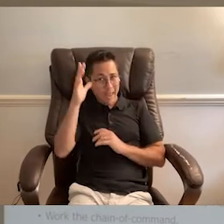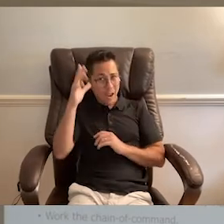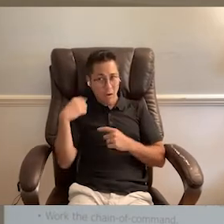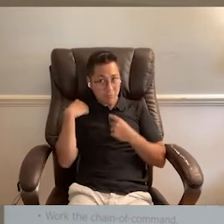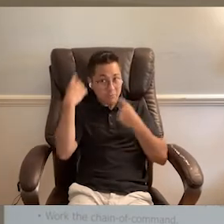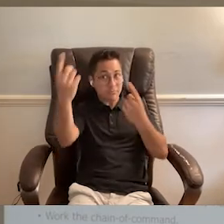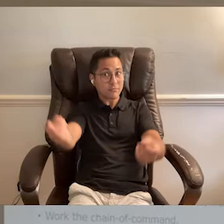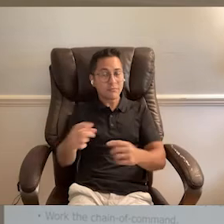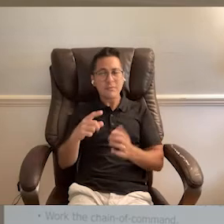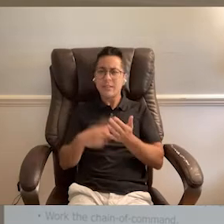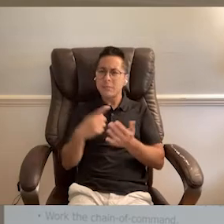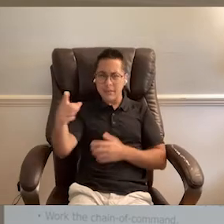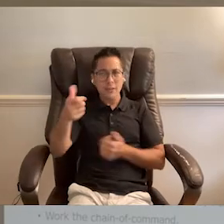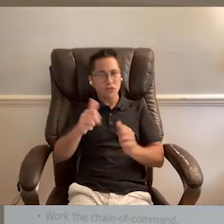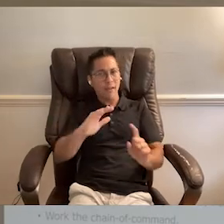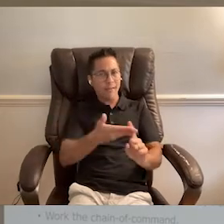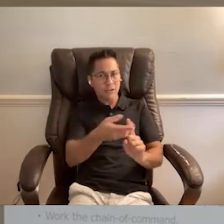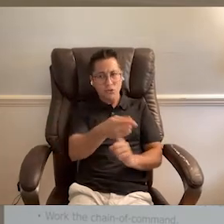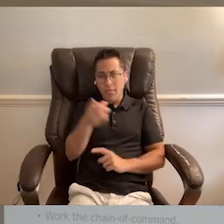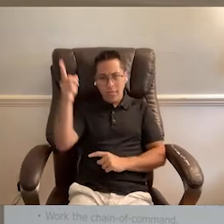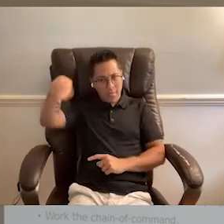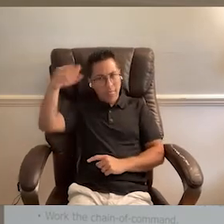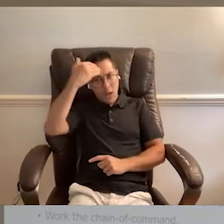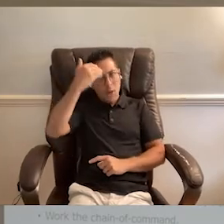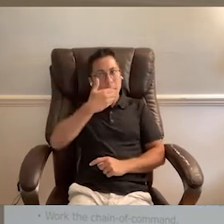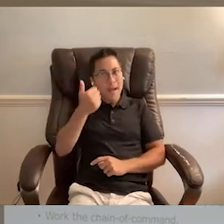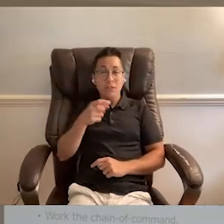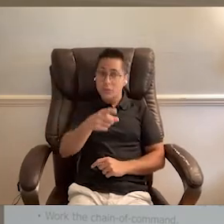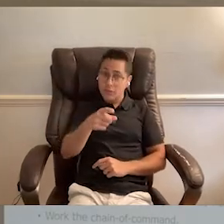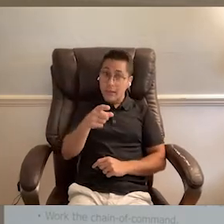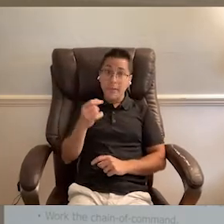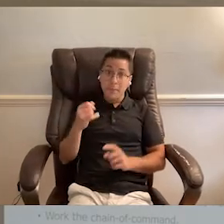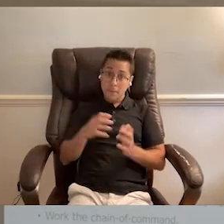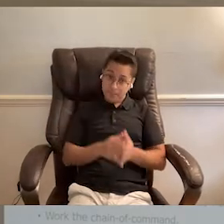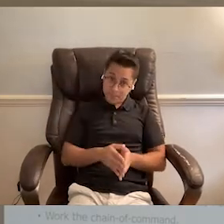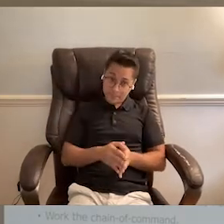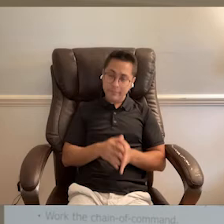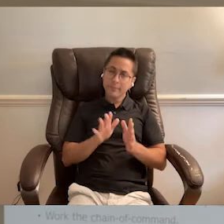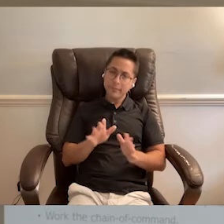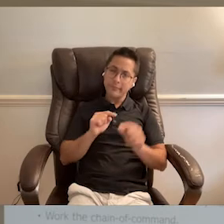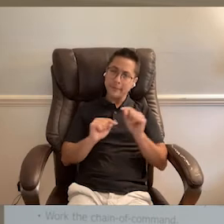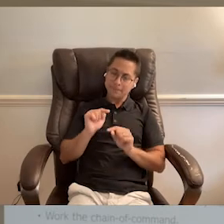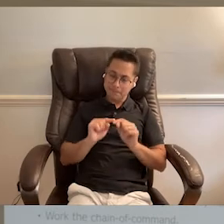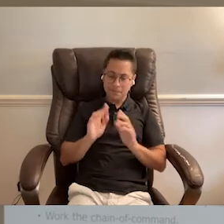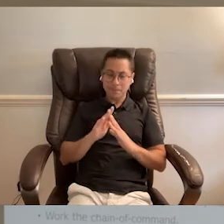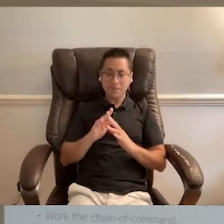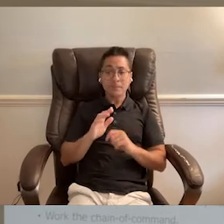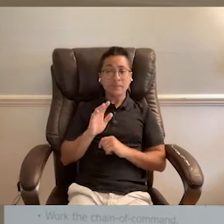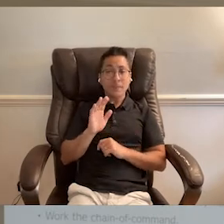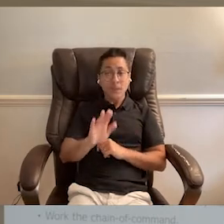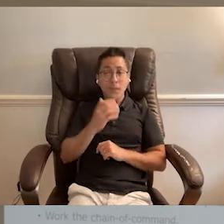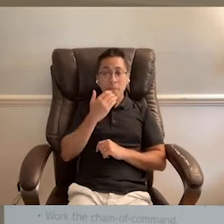know best. You must stay. Let me say this, your best